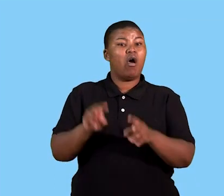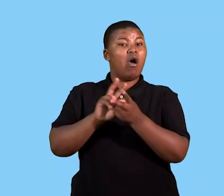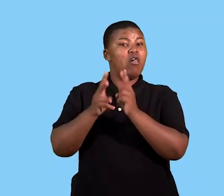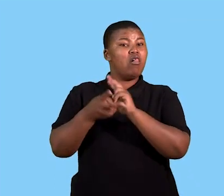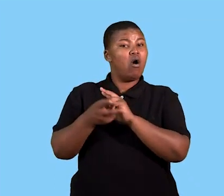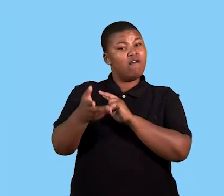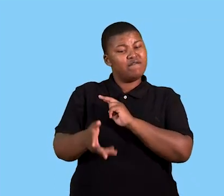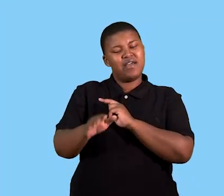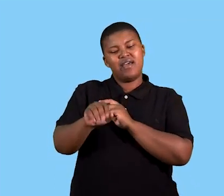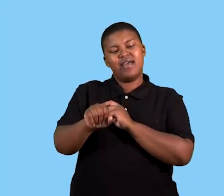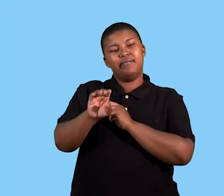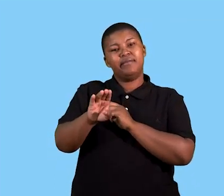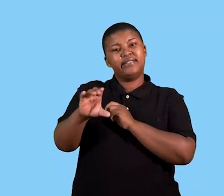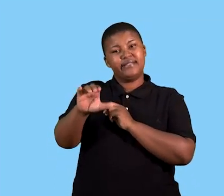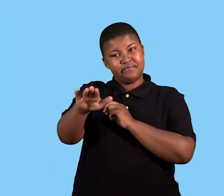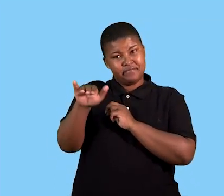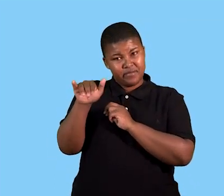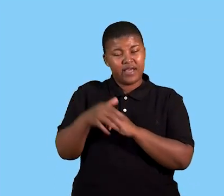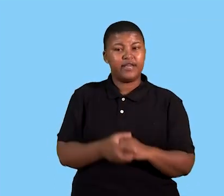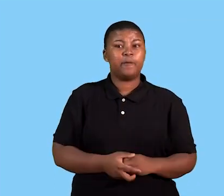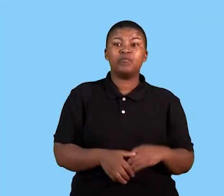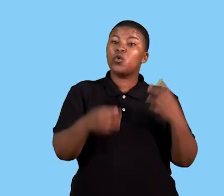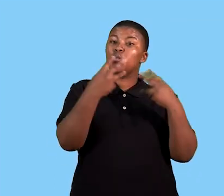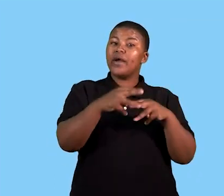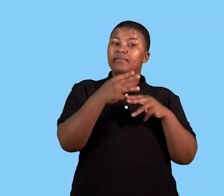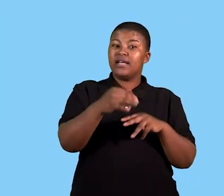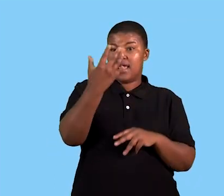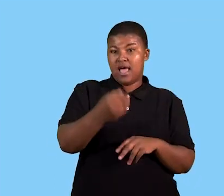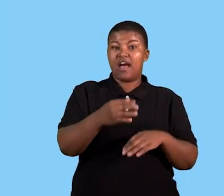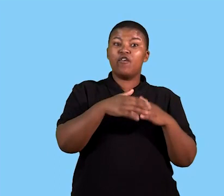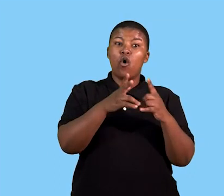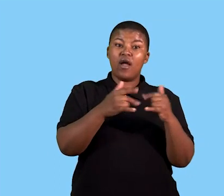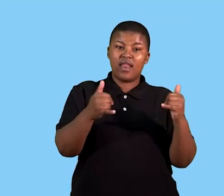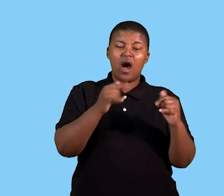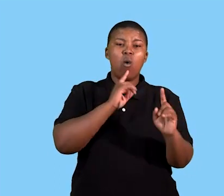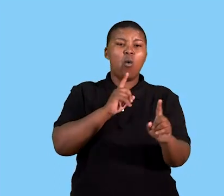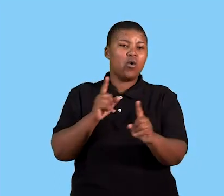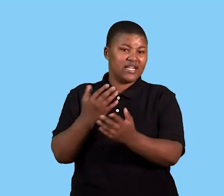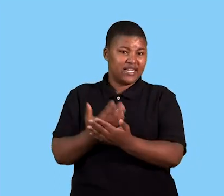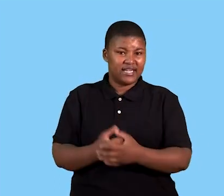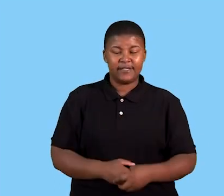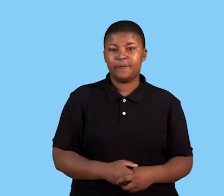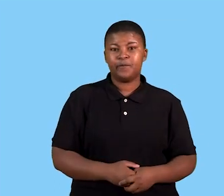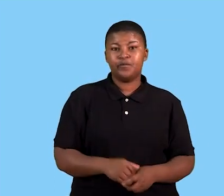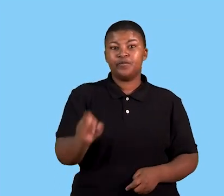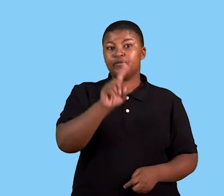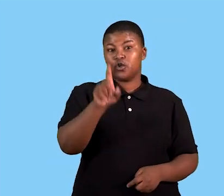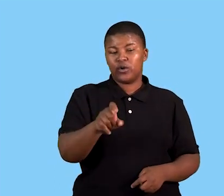Bank, and Thomas also has a website where online orders can be placed. Now they state the